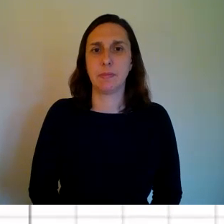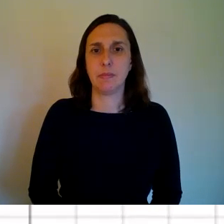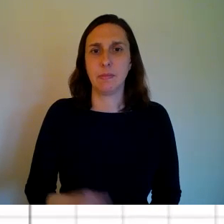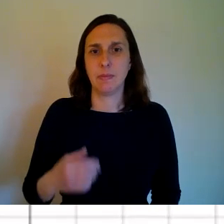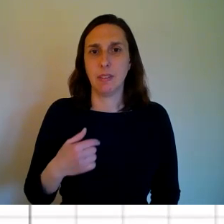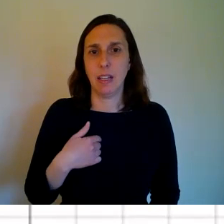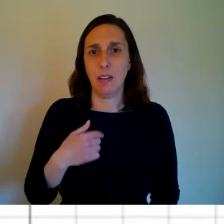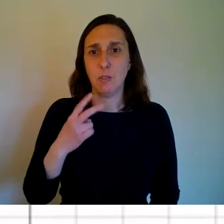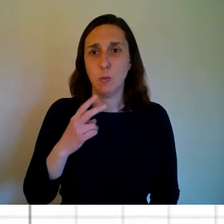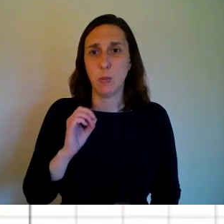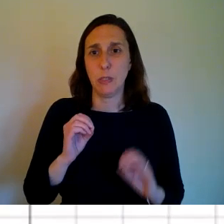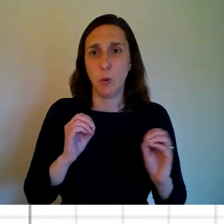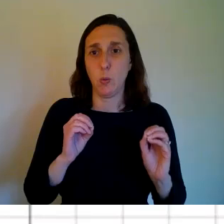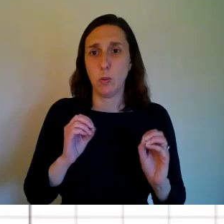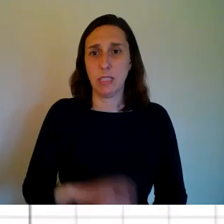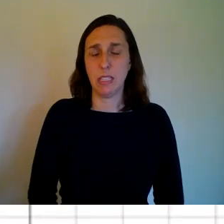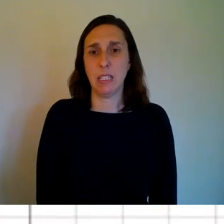zeros.